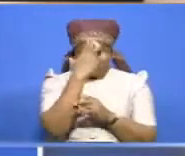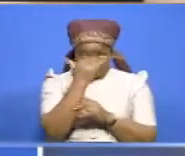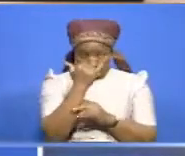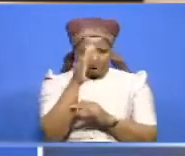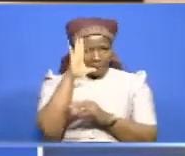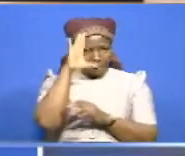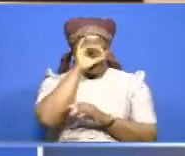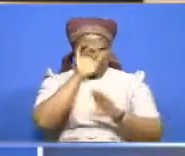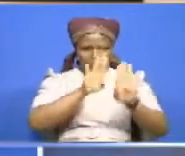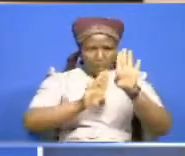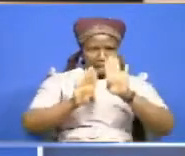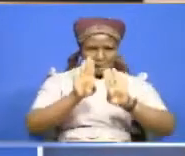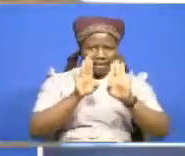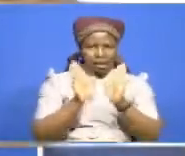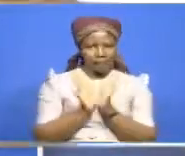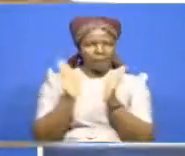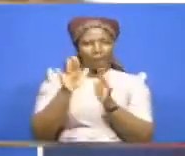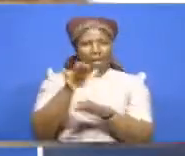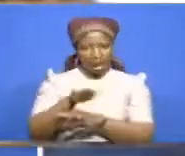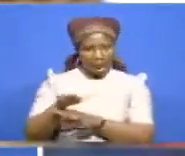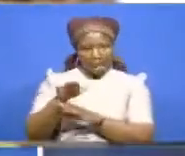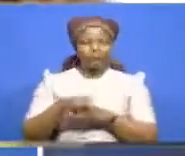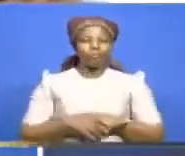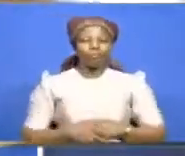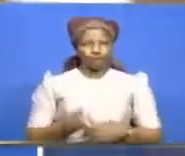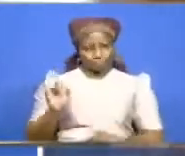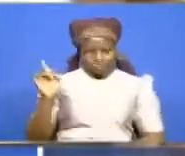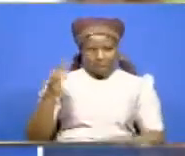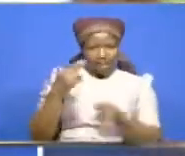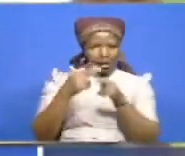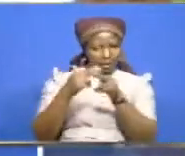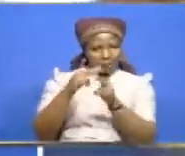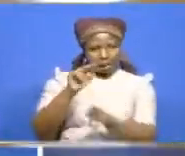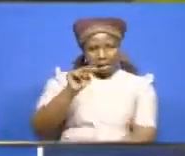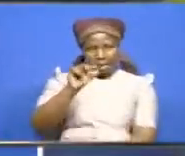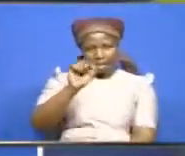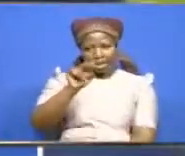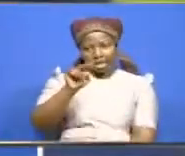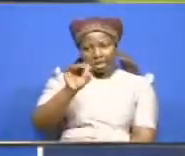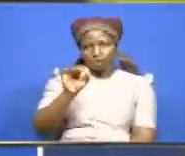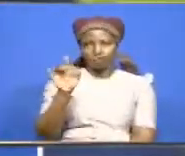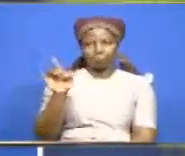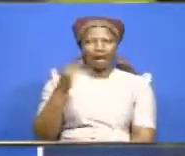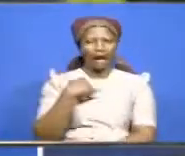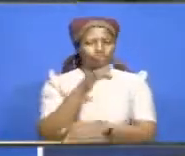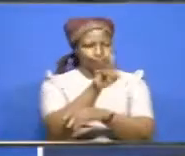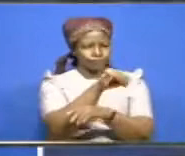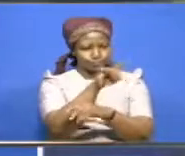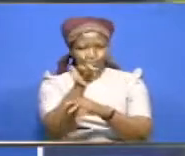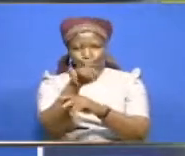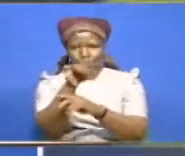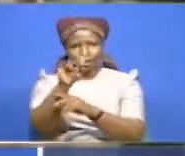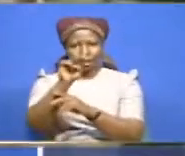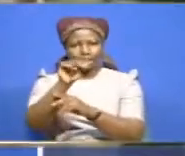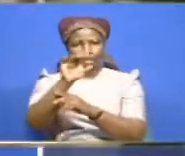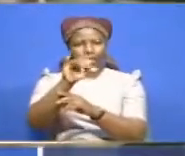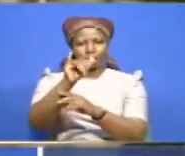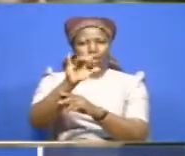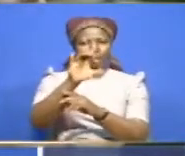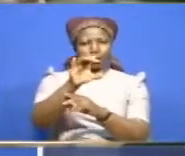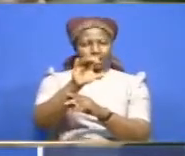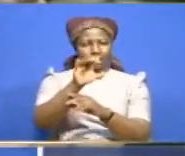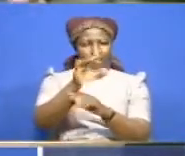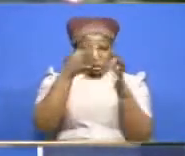misbehaving in public, Emurua Dikirr MP Johanna Ng’eno, who was mentioned, has faulted the NCIS for this decision.